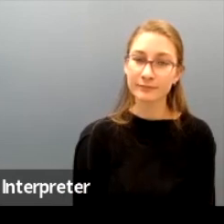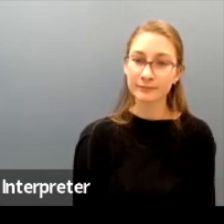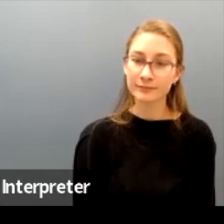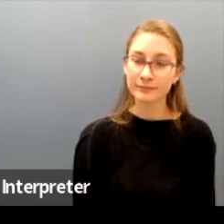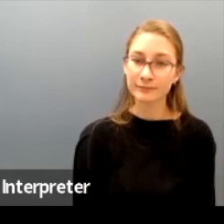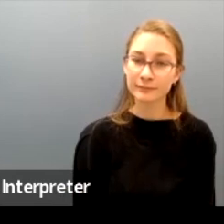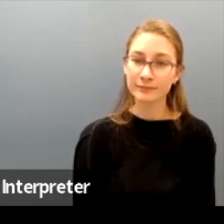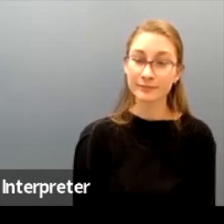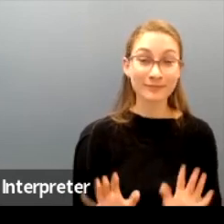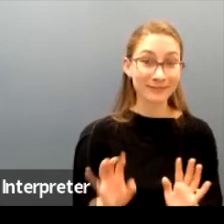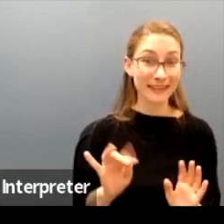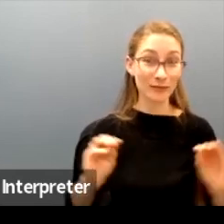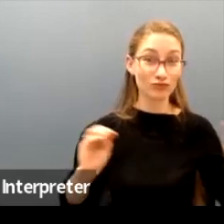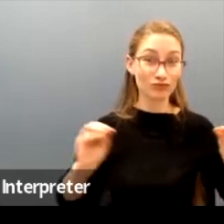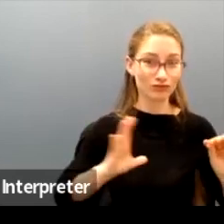Not, that's okay.